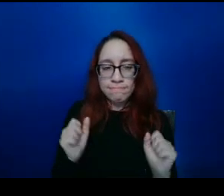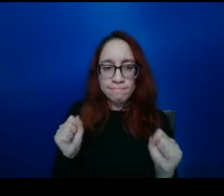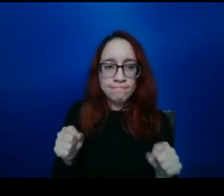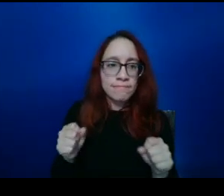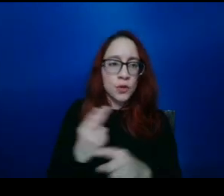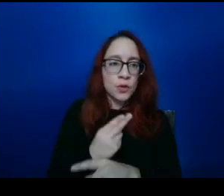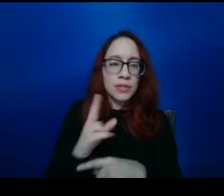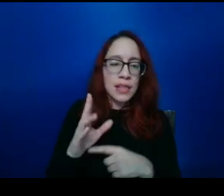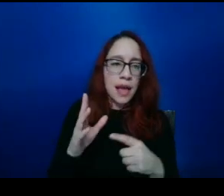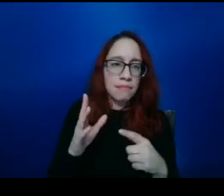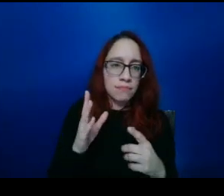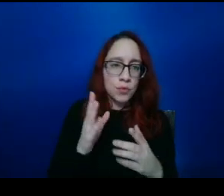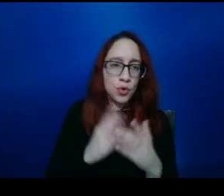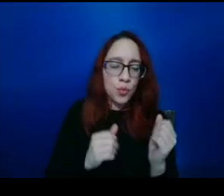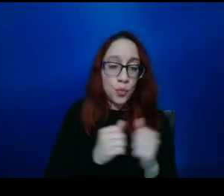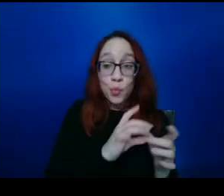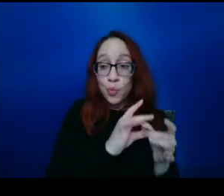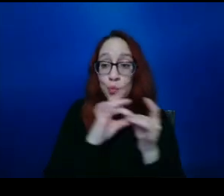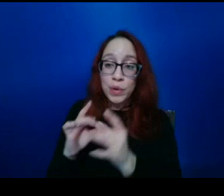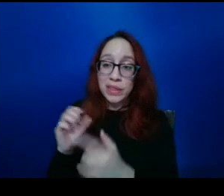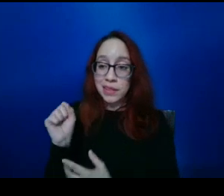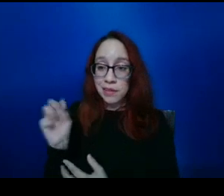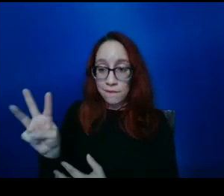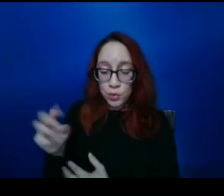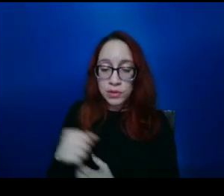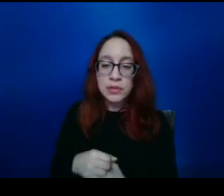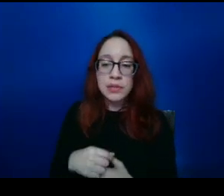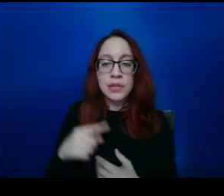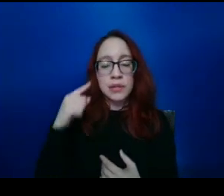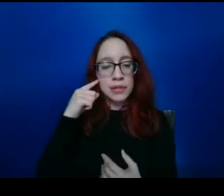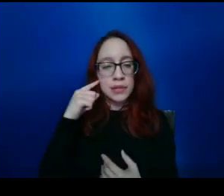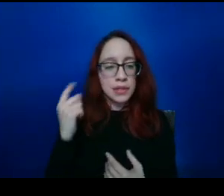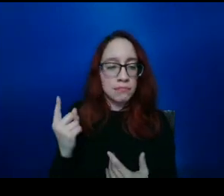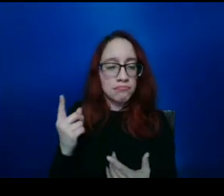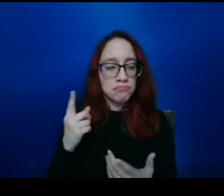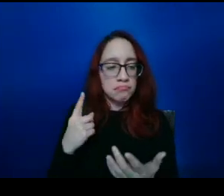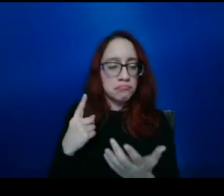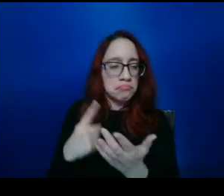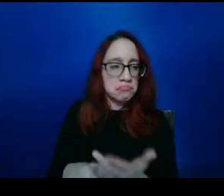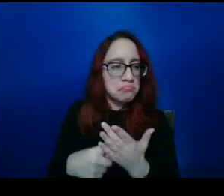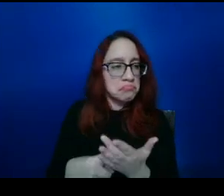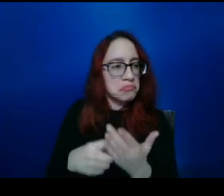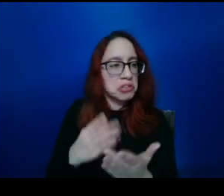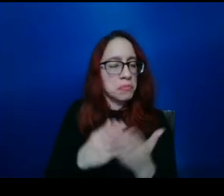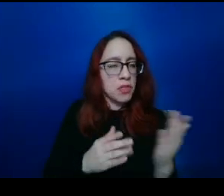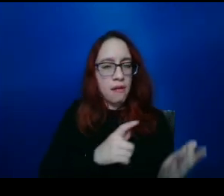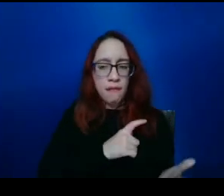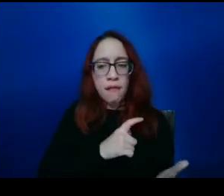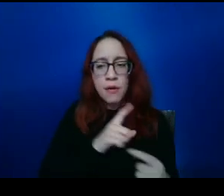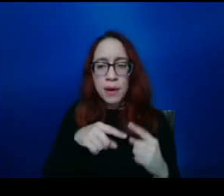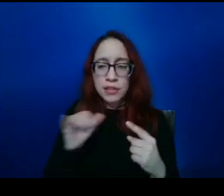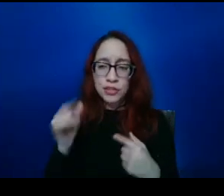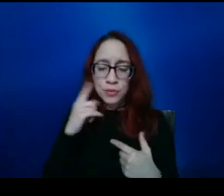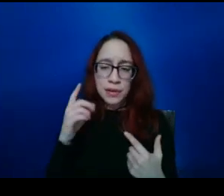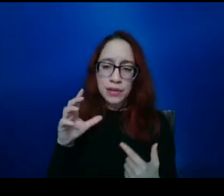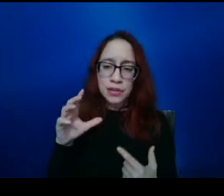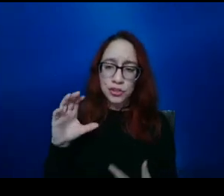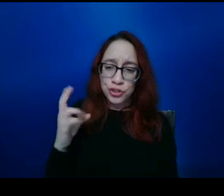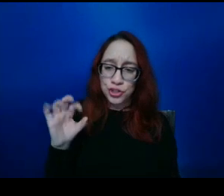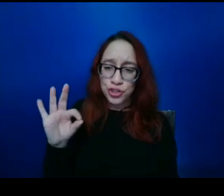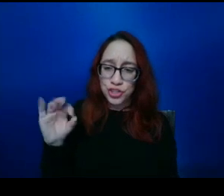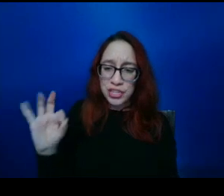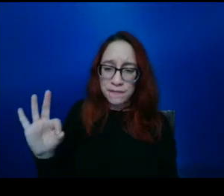use that mechanism with the software. This is something that I've spoken to some of the officers about. So maybe Chief DiGiulio,